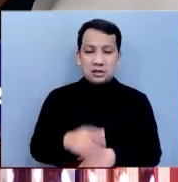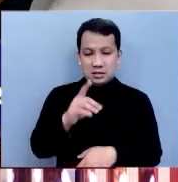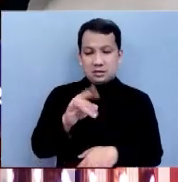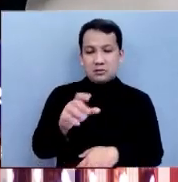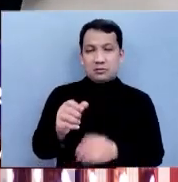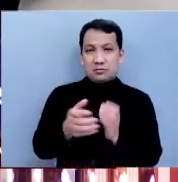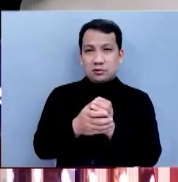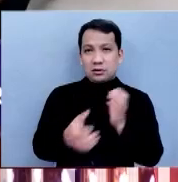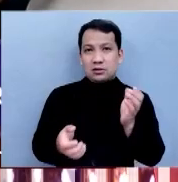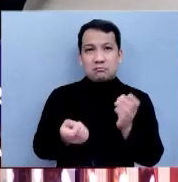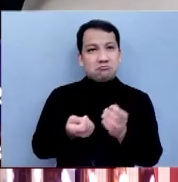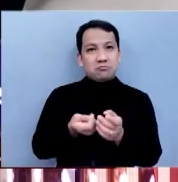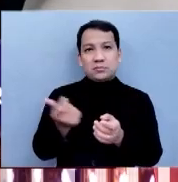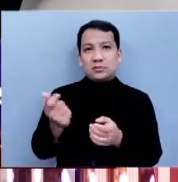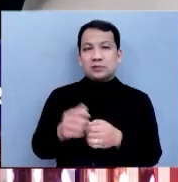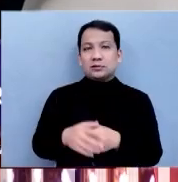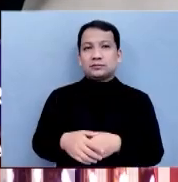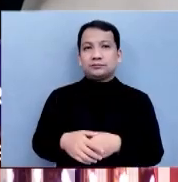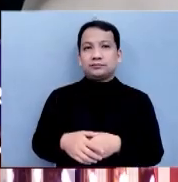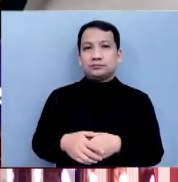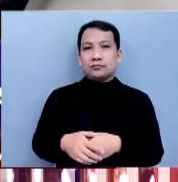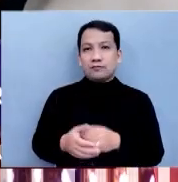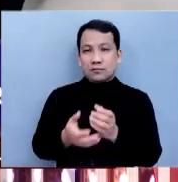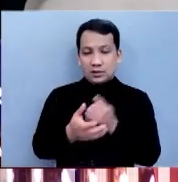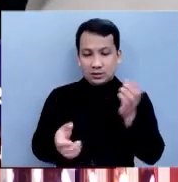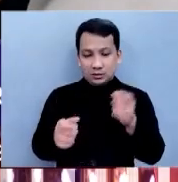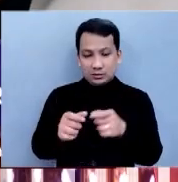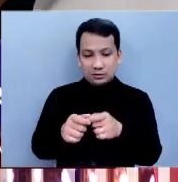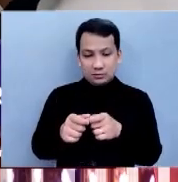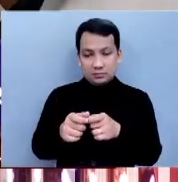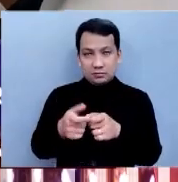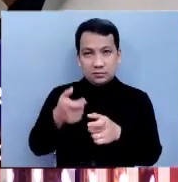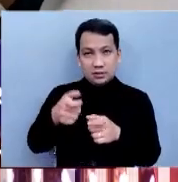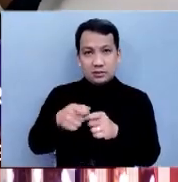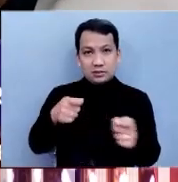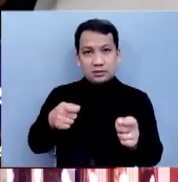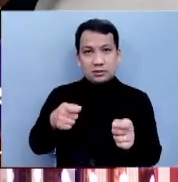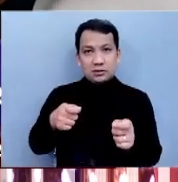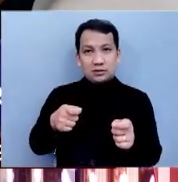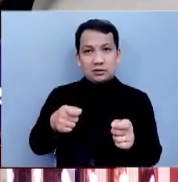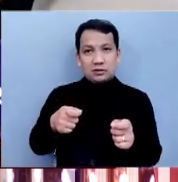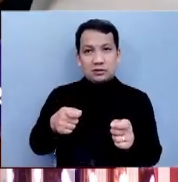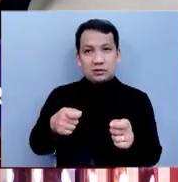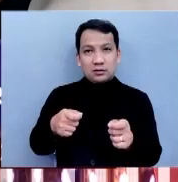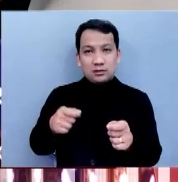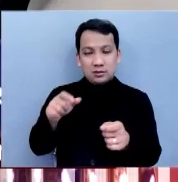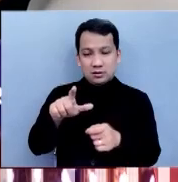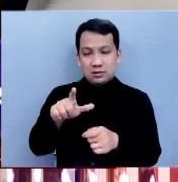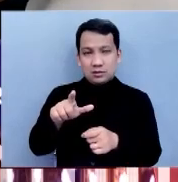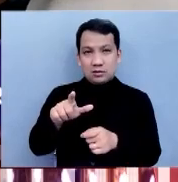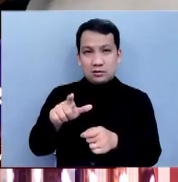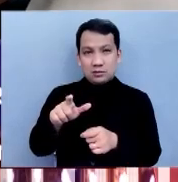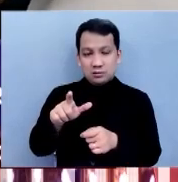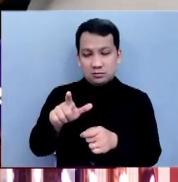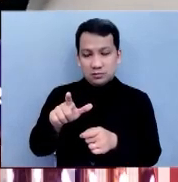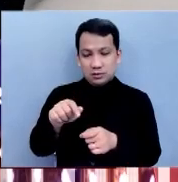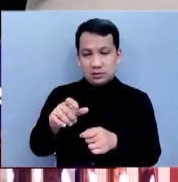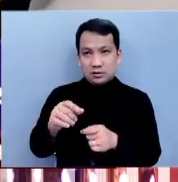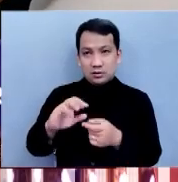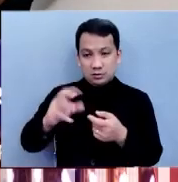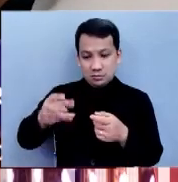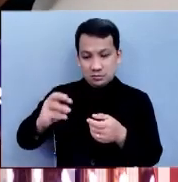entail pulling out the firing pin and rendering putting it useless. A lead plug on the